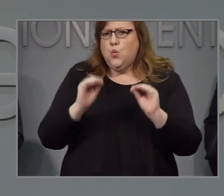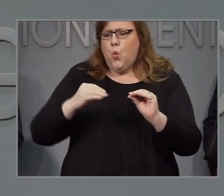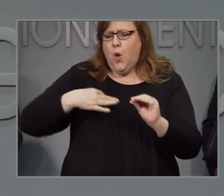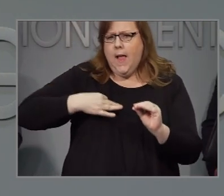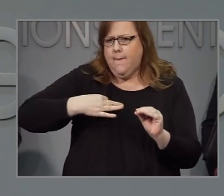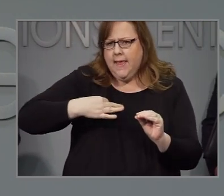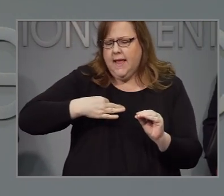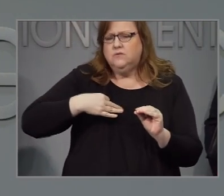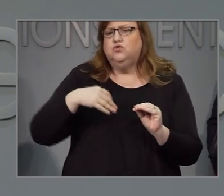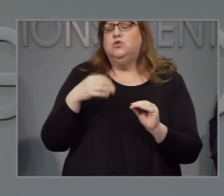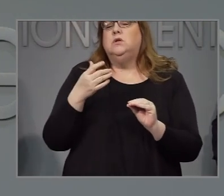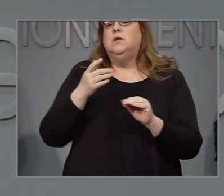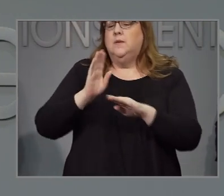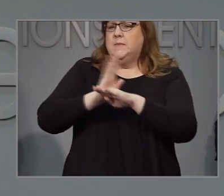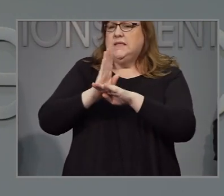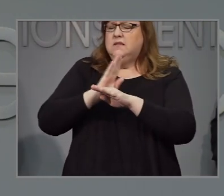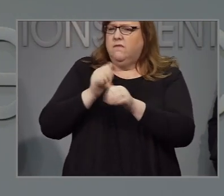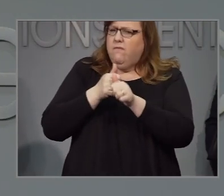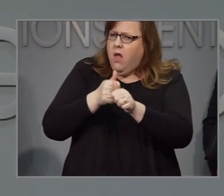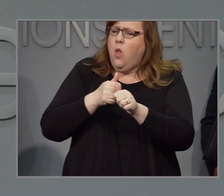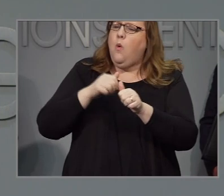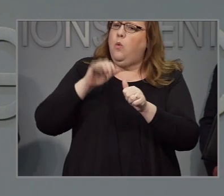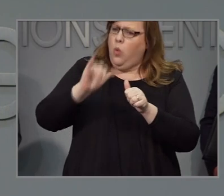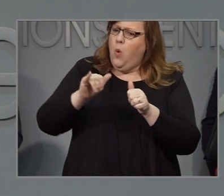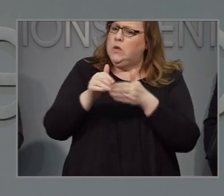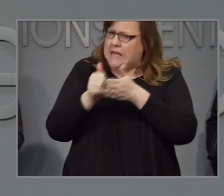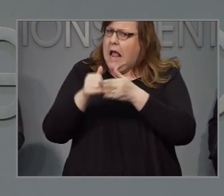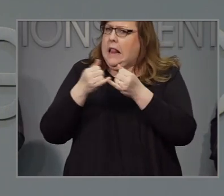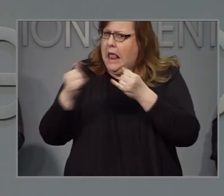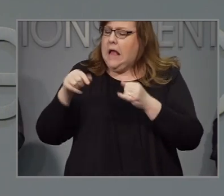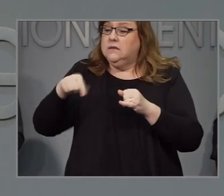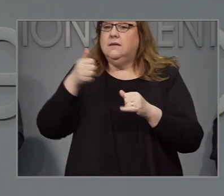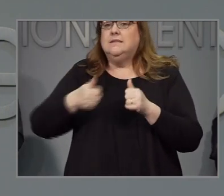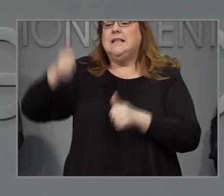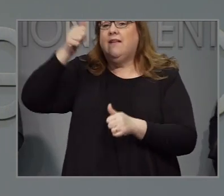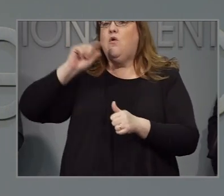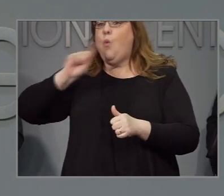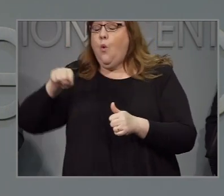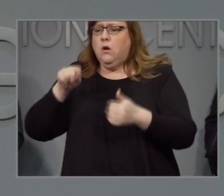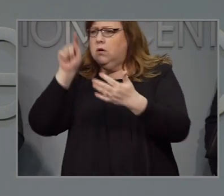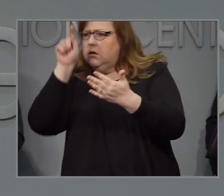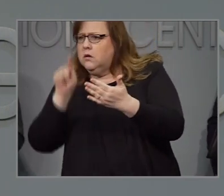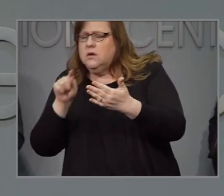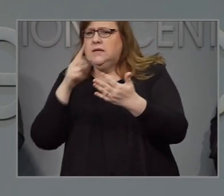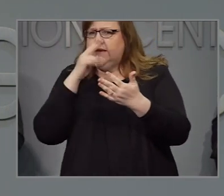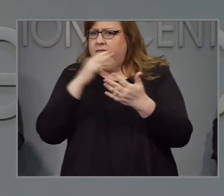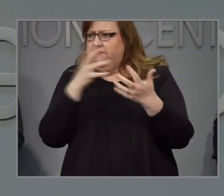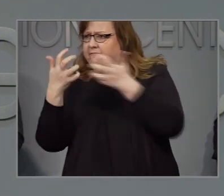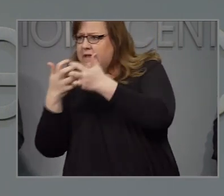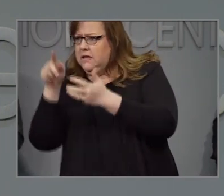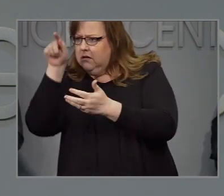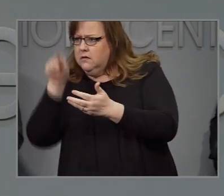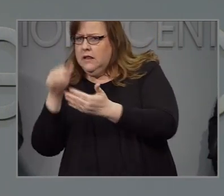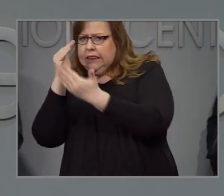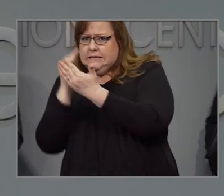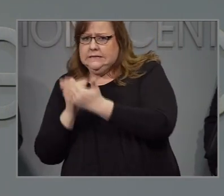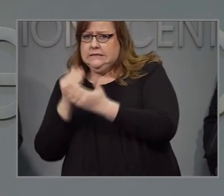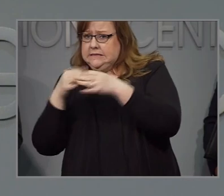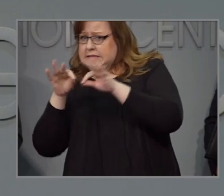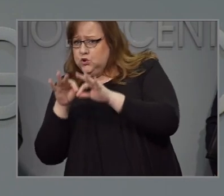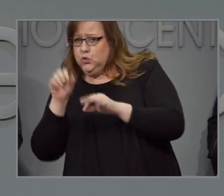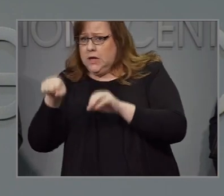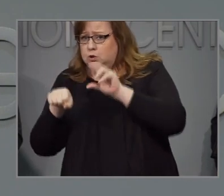guidance that was in that executive order to identify themselves as essential or not, and to follow those accordingly. So there isn't